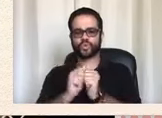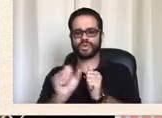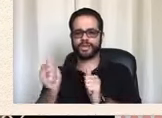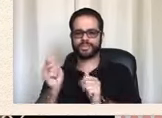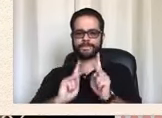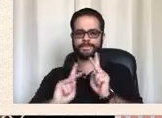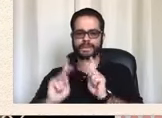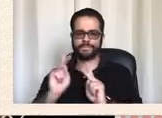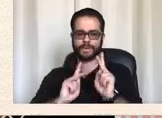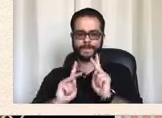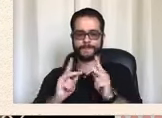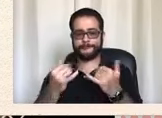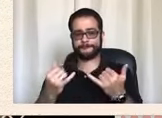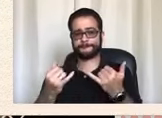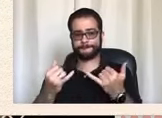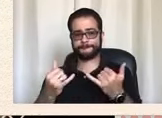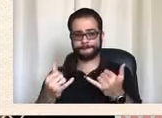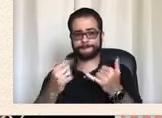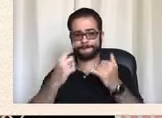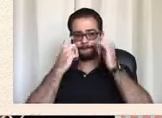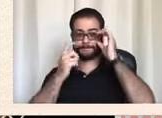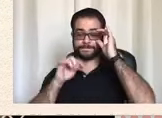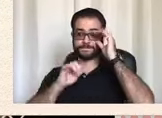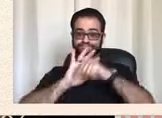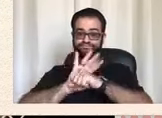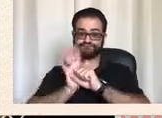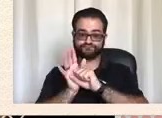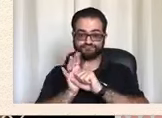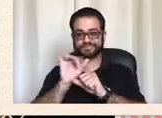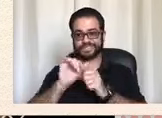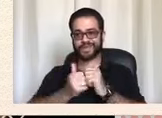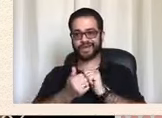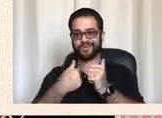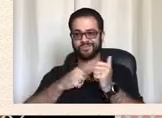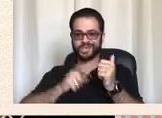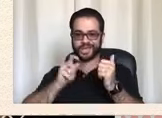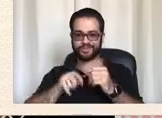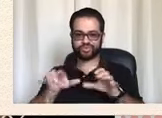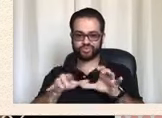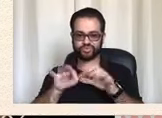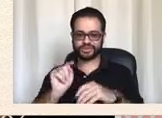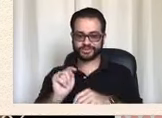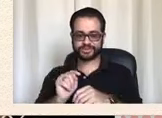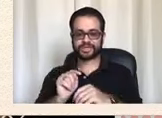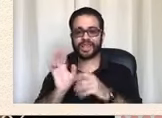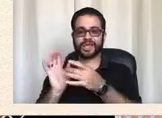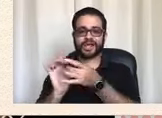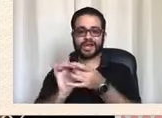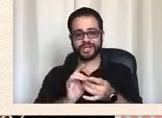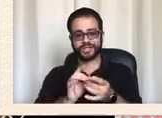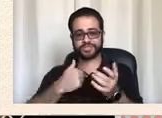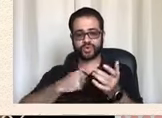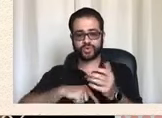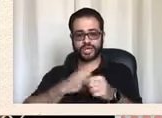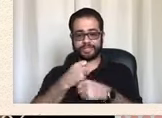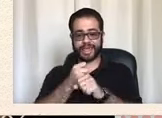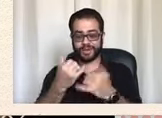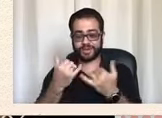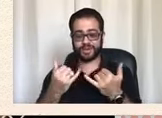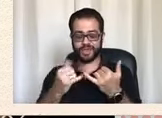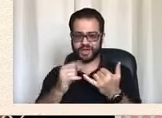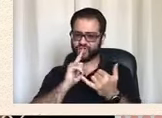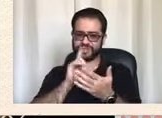right now, of course, because of the pandemic, this is the way we have to do that. And the connections that we make, though, now, the beauty in all of this is